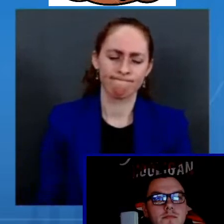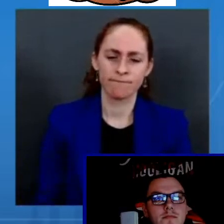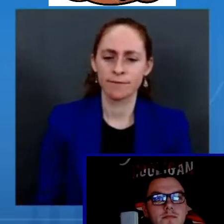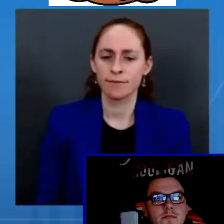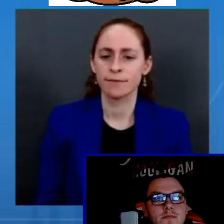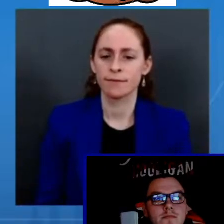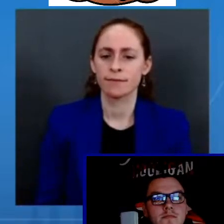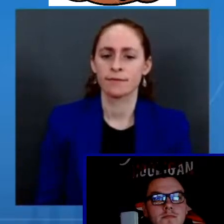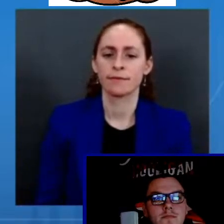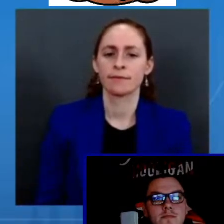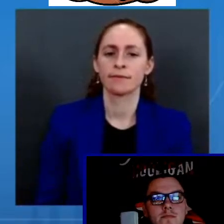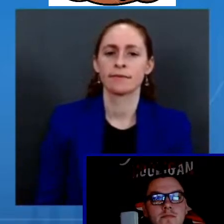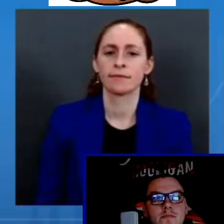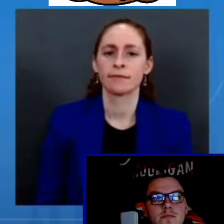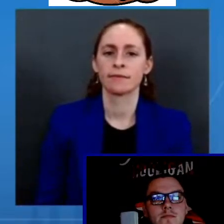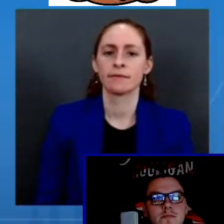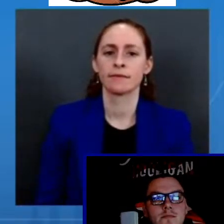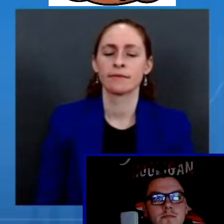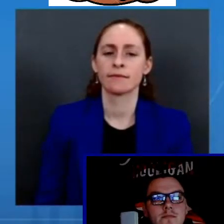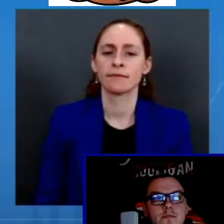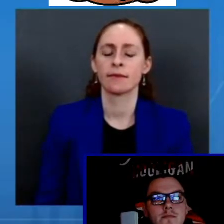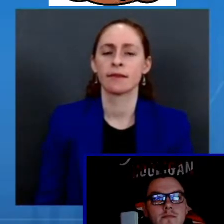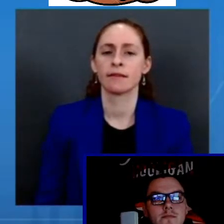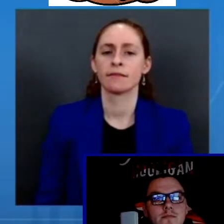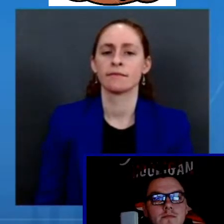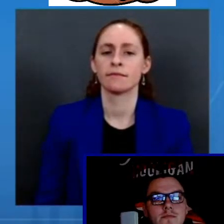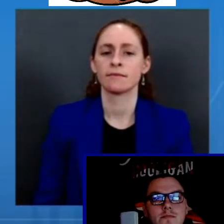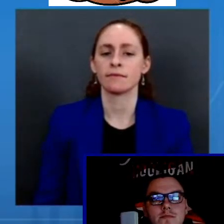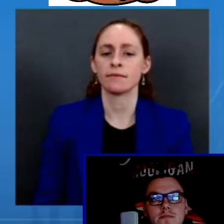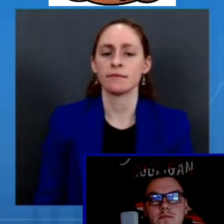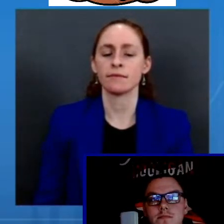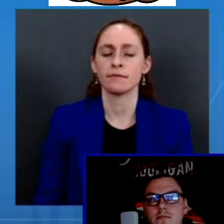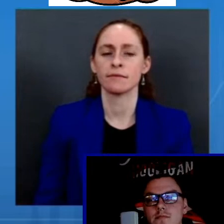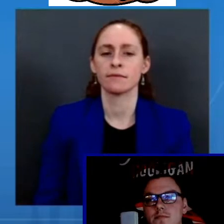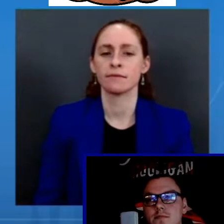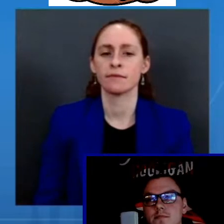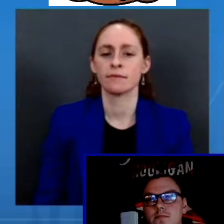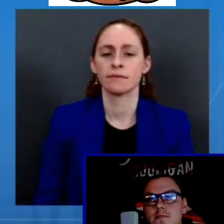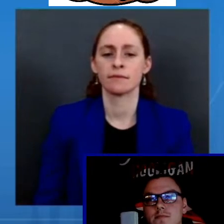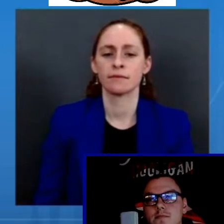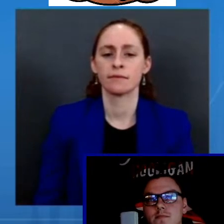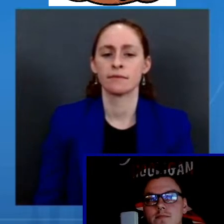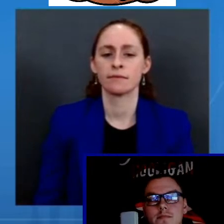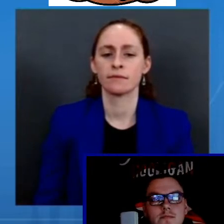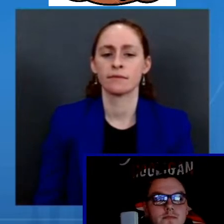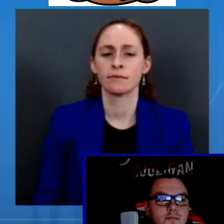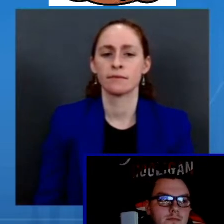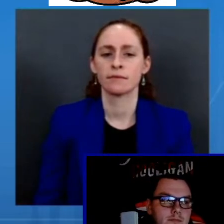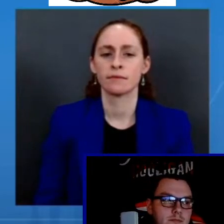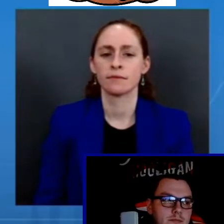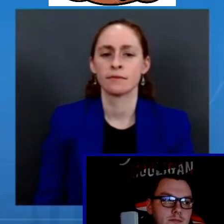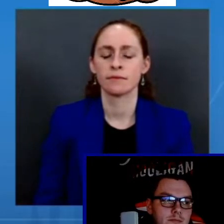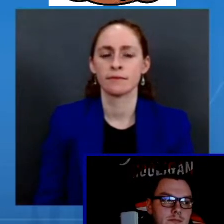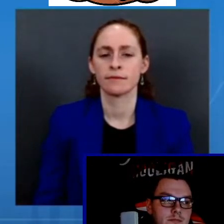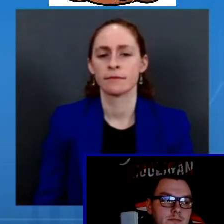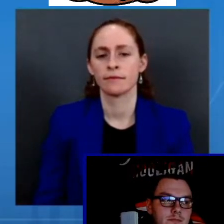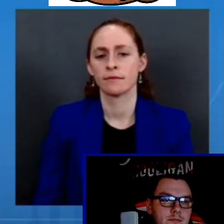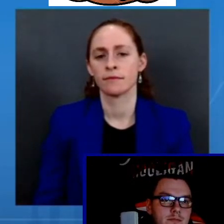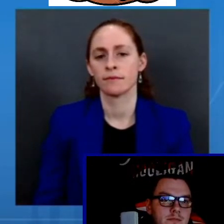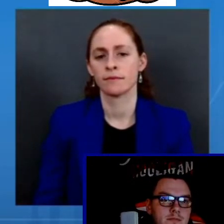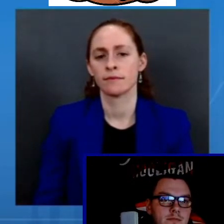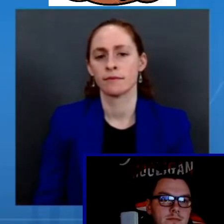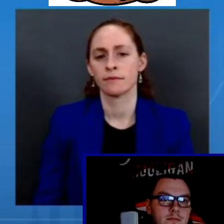Hi, thank you for taking this question. This is directed at Dr. Fauci. Dr. Fauci, I wonder if you could address